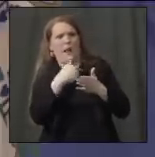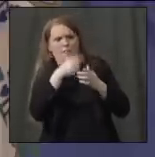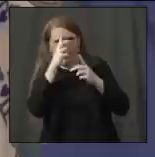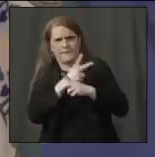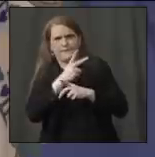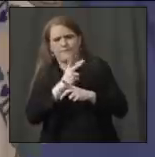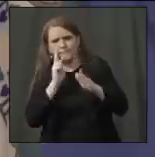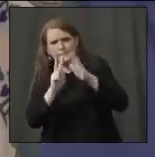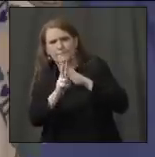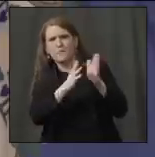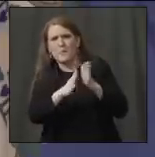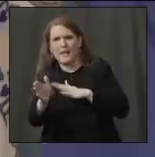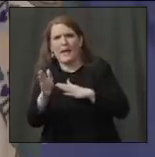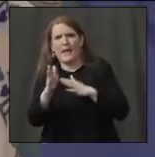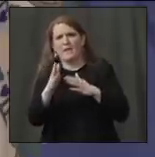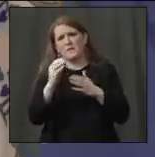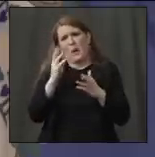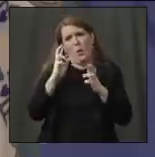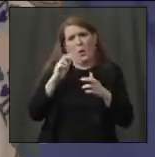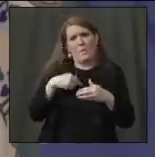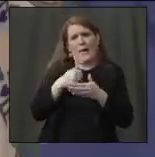back to a new normal.